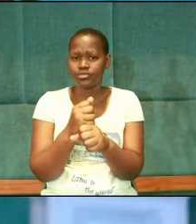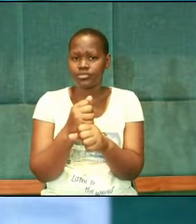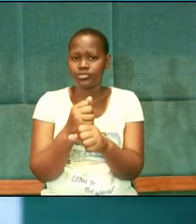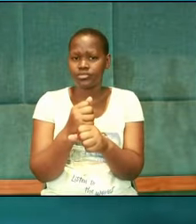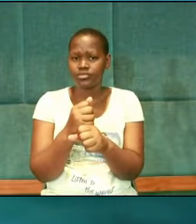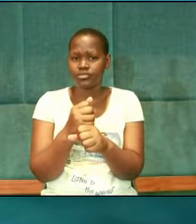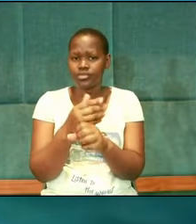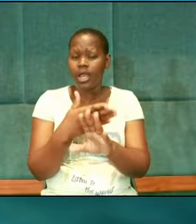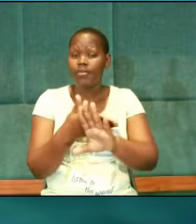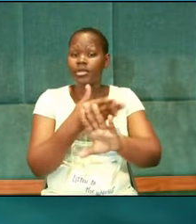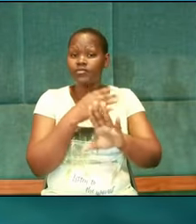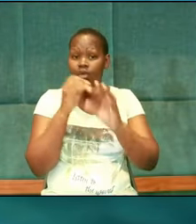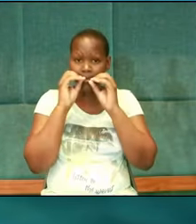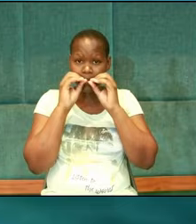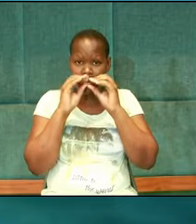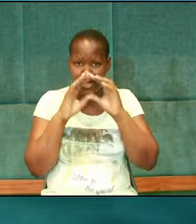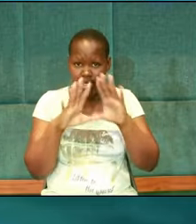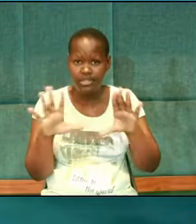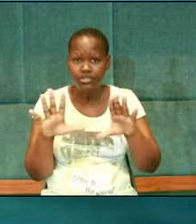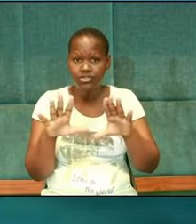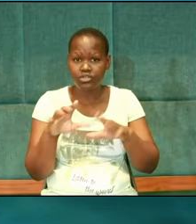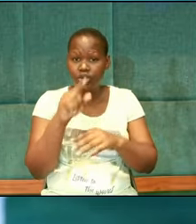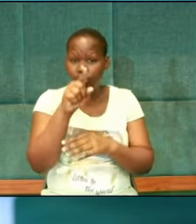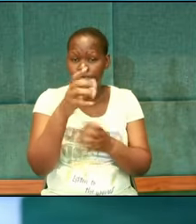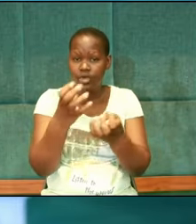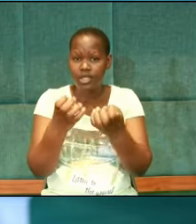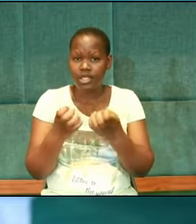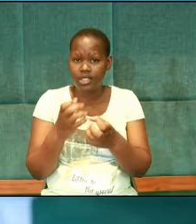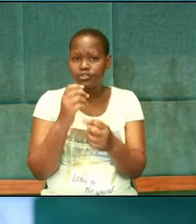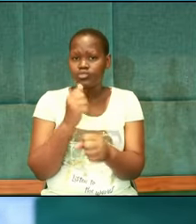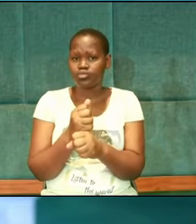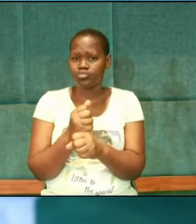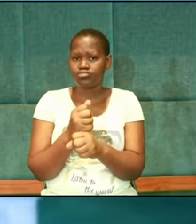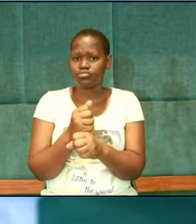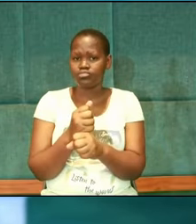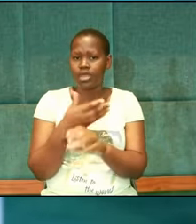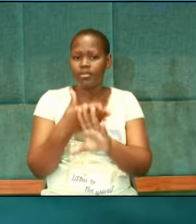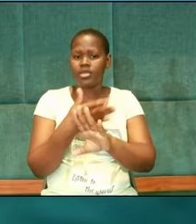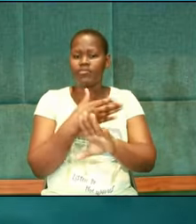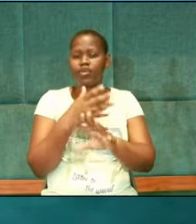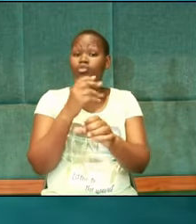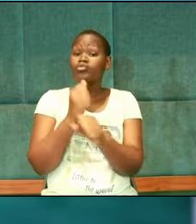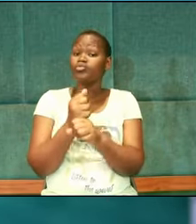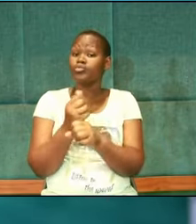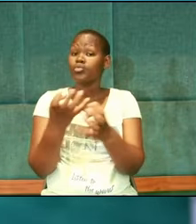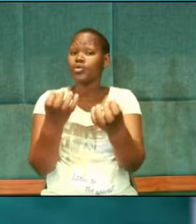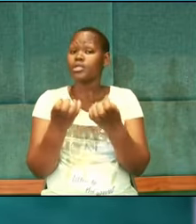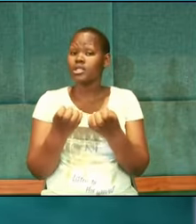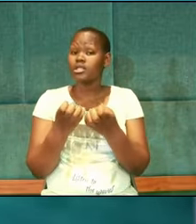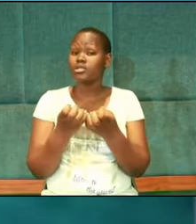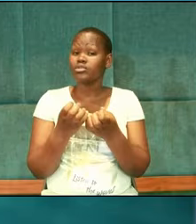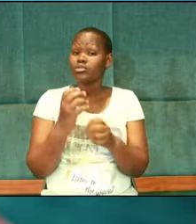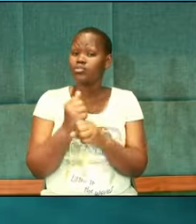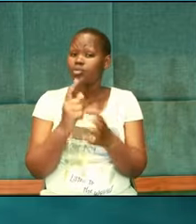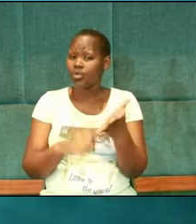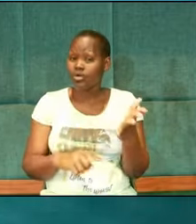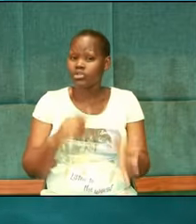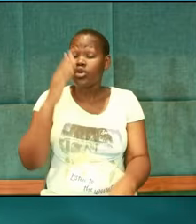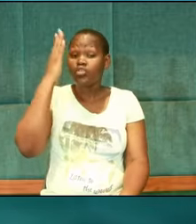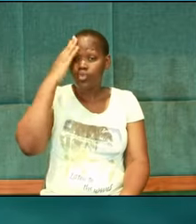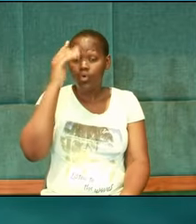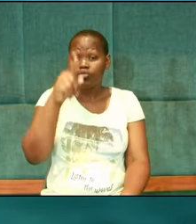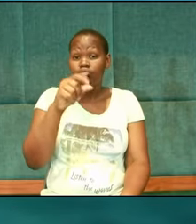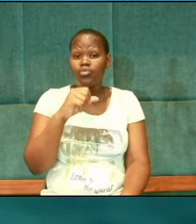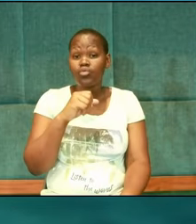Before you can be blessed, you need to do. Before you do, you need to do what? No. You can't